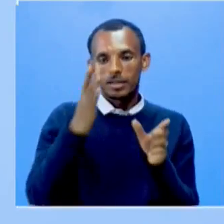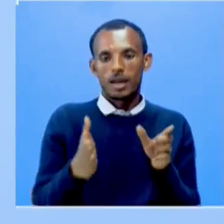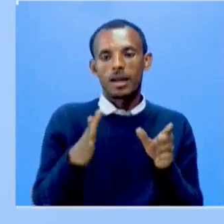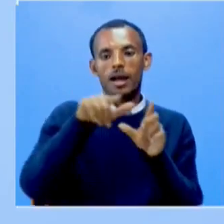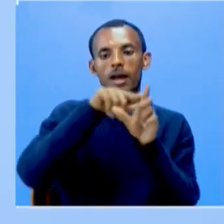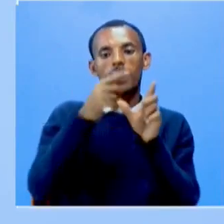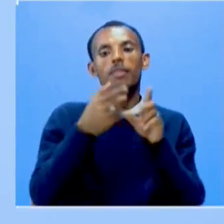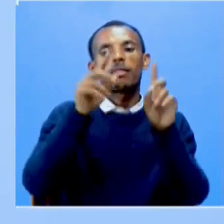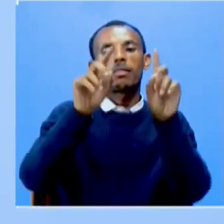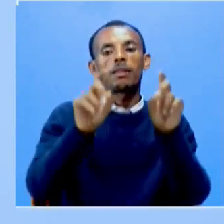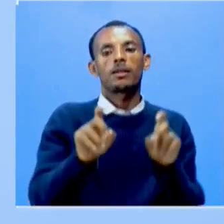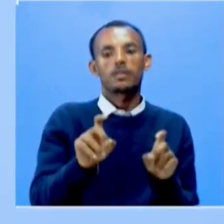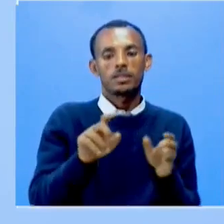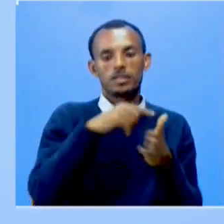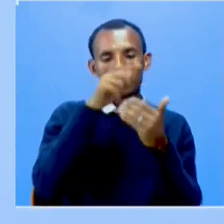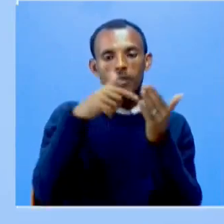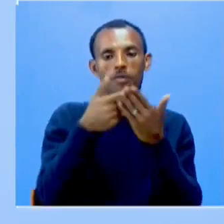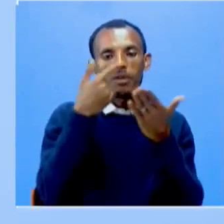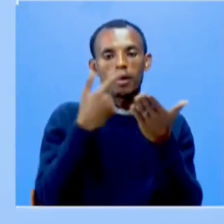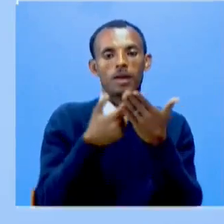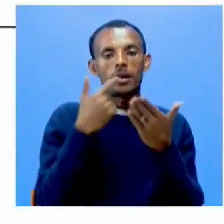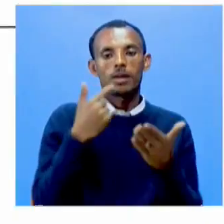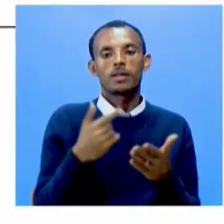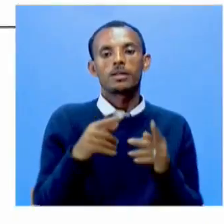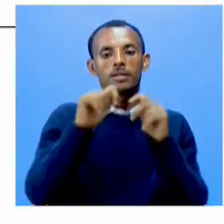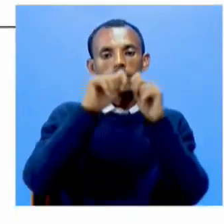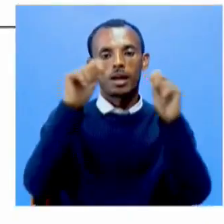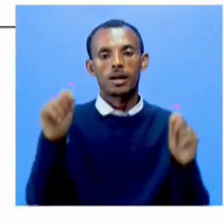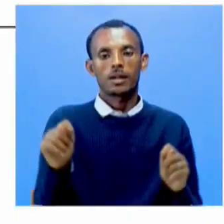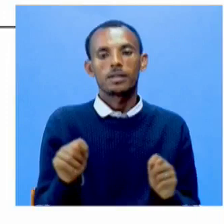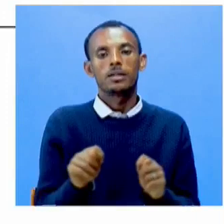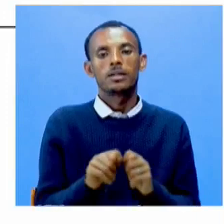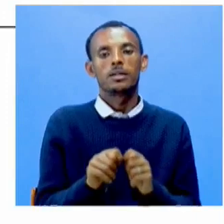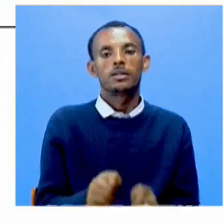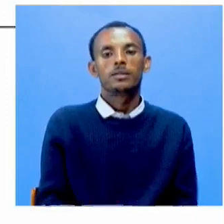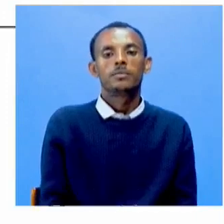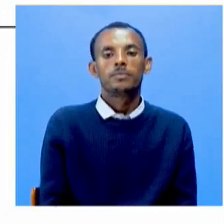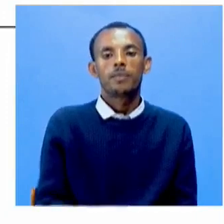angle test. Therefore, here, triangle